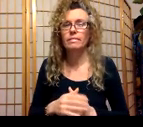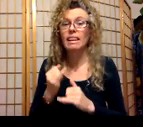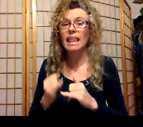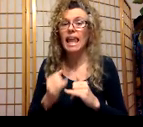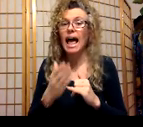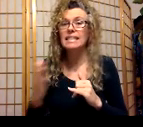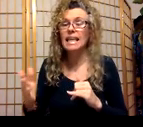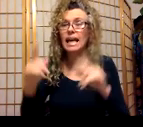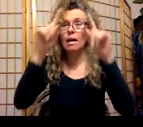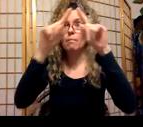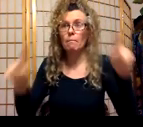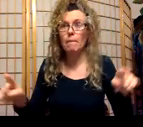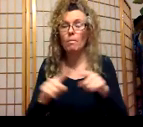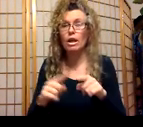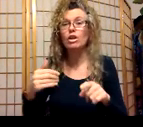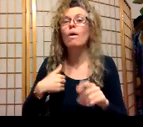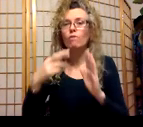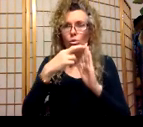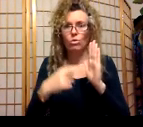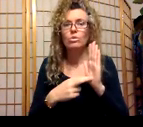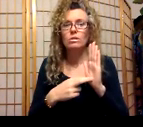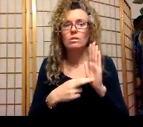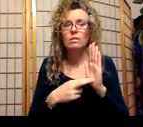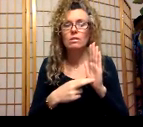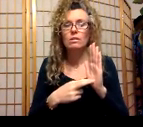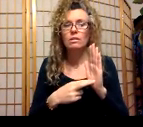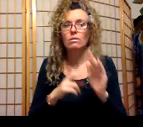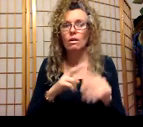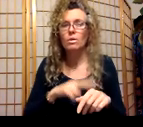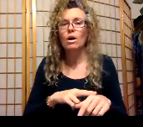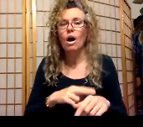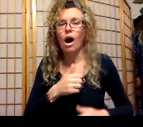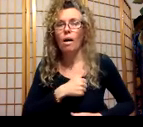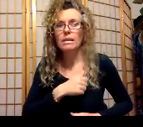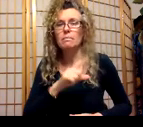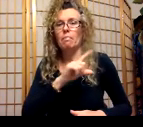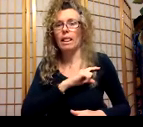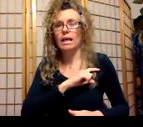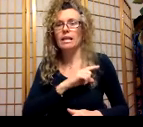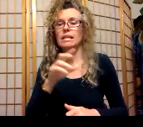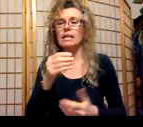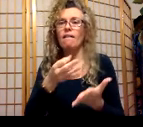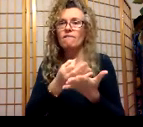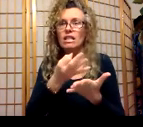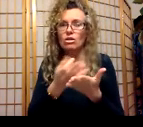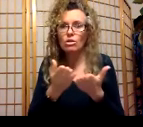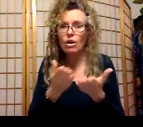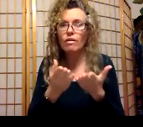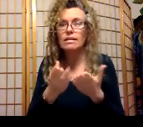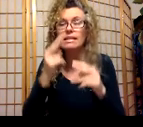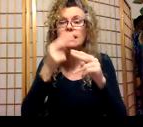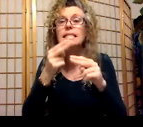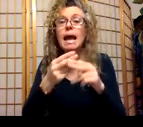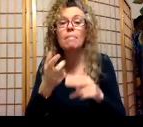Last thing about this pyramid, you have rules, laws, armies, police services, fiscal services, name